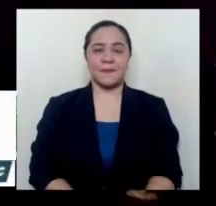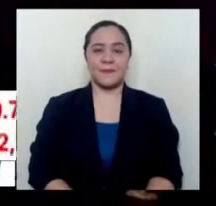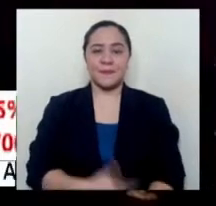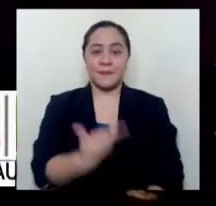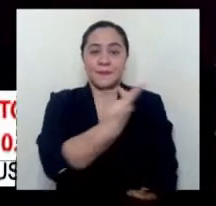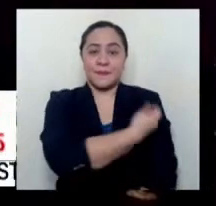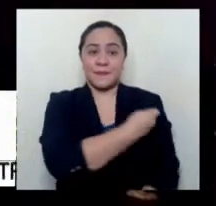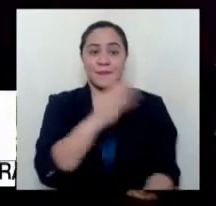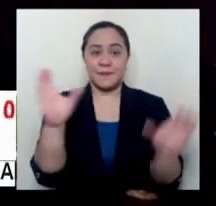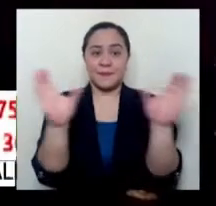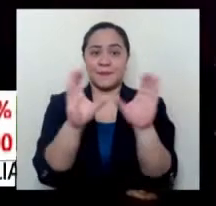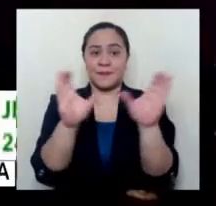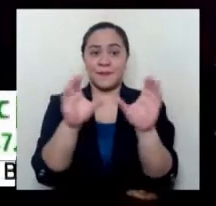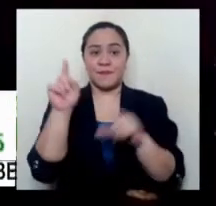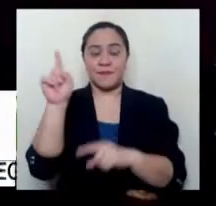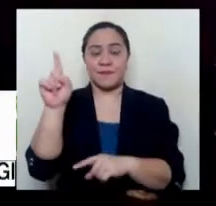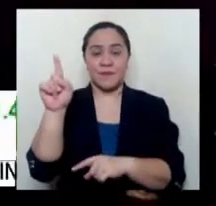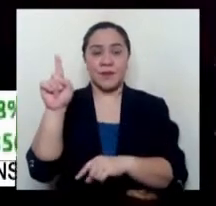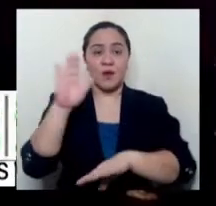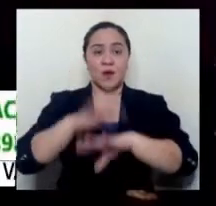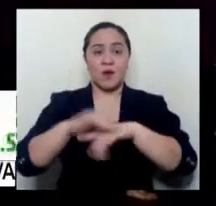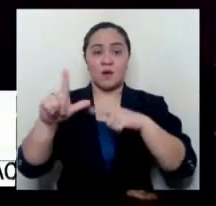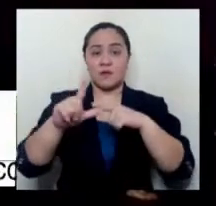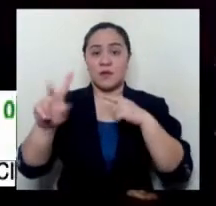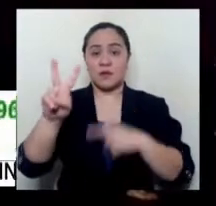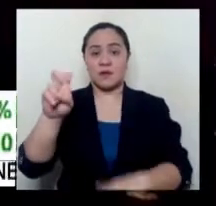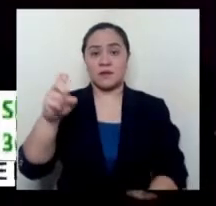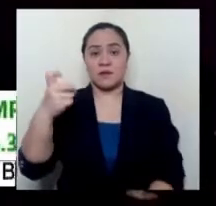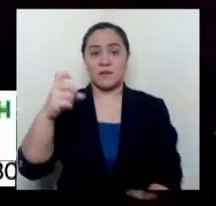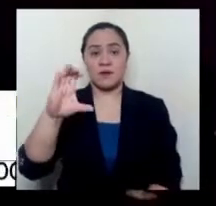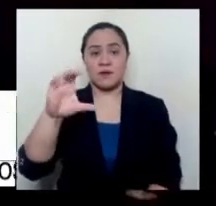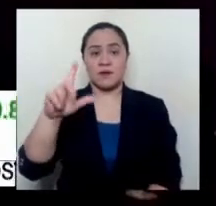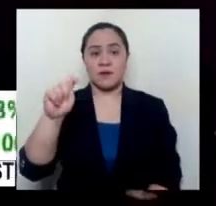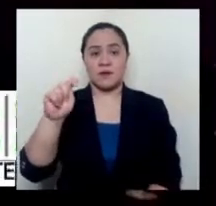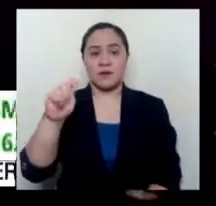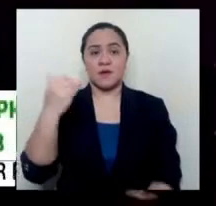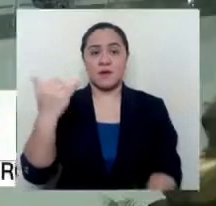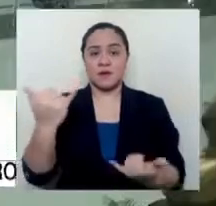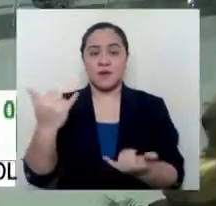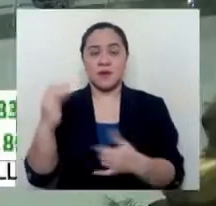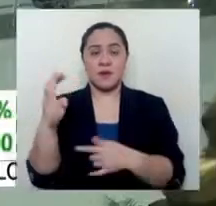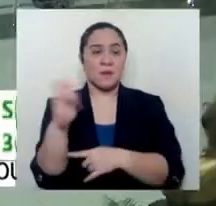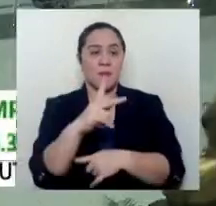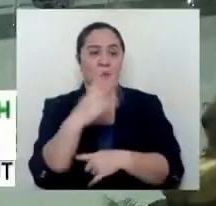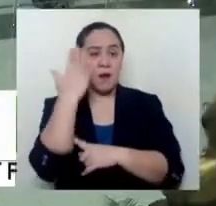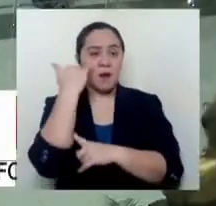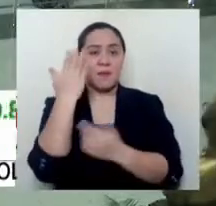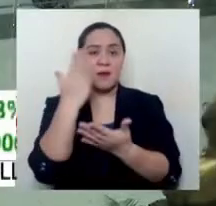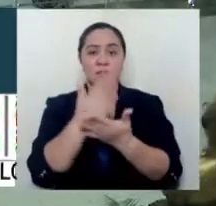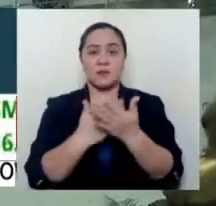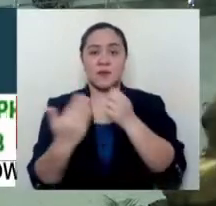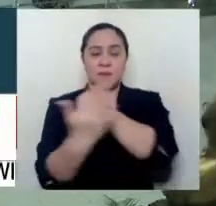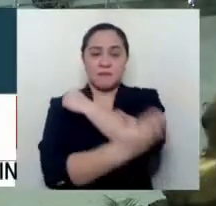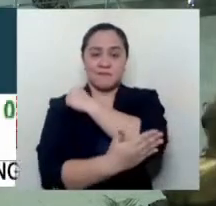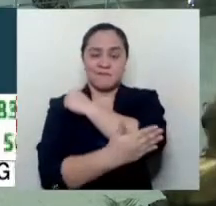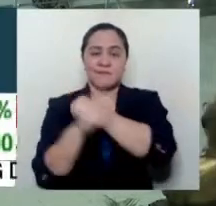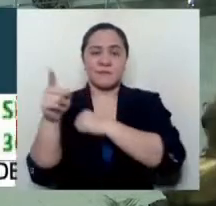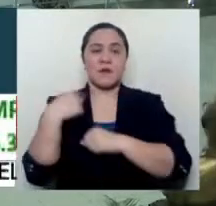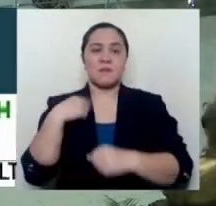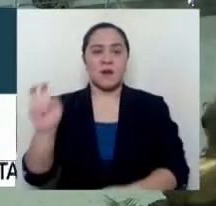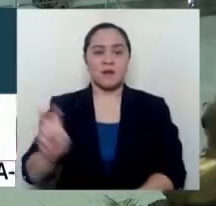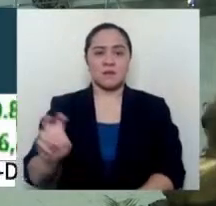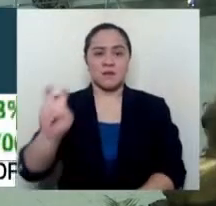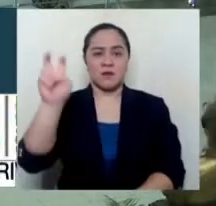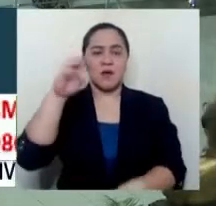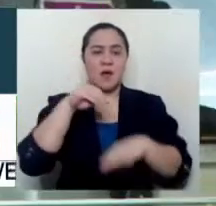Vaccine certificates issued by the country's online portal VaxCertPH now recognized in some countries abroad, but travelers are advised